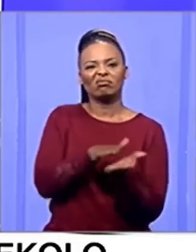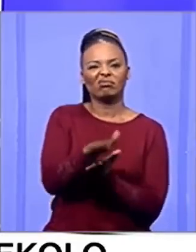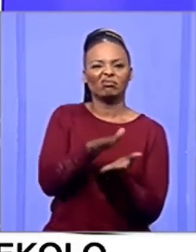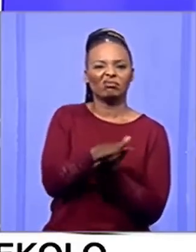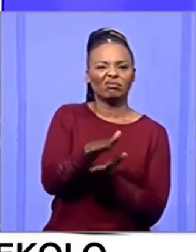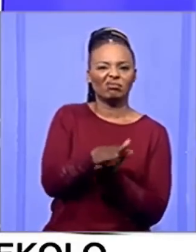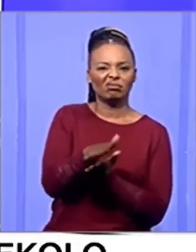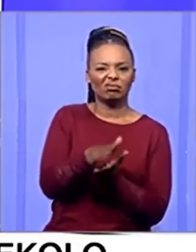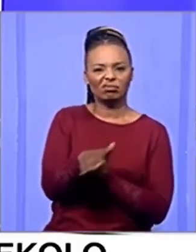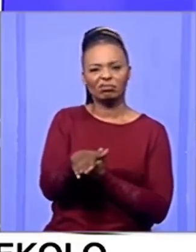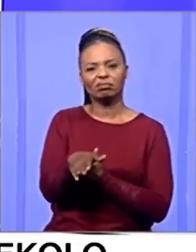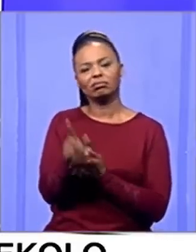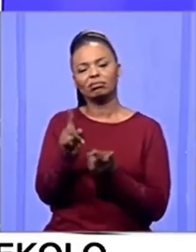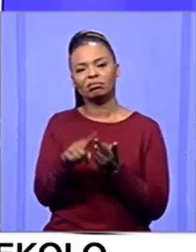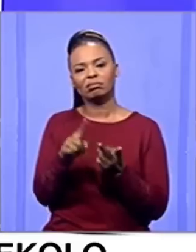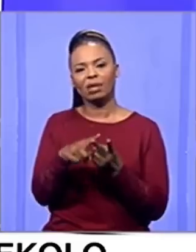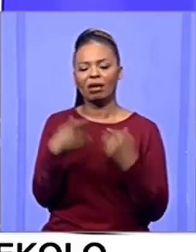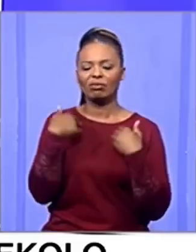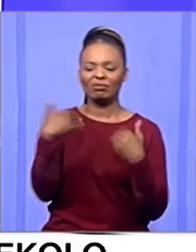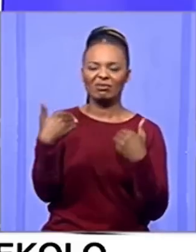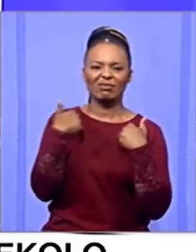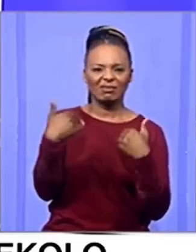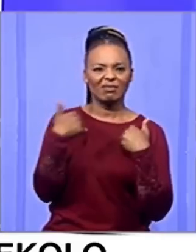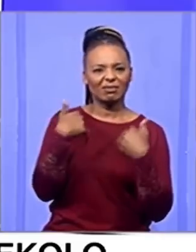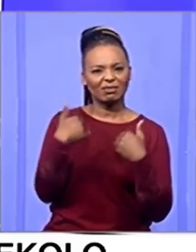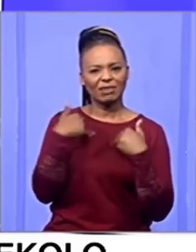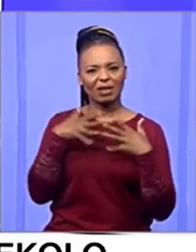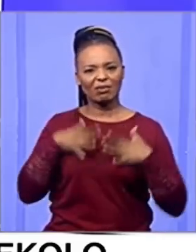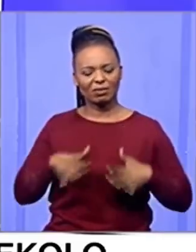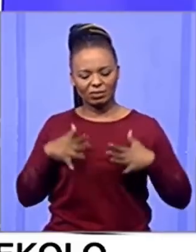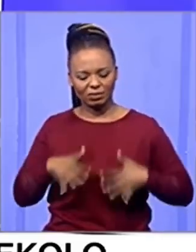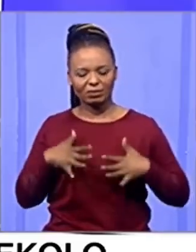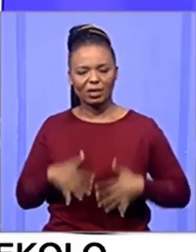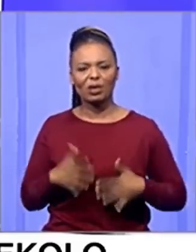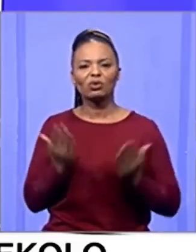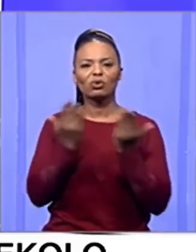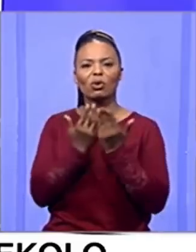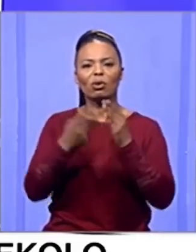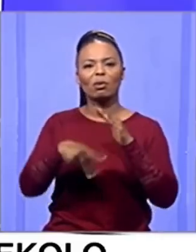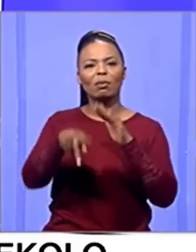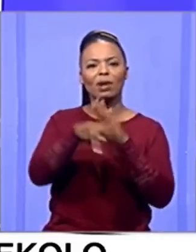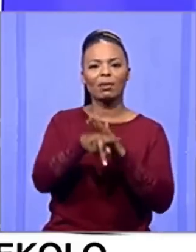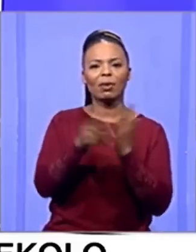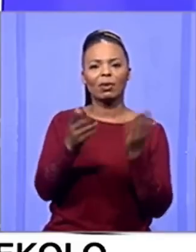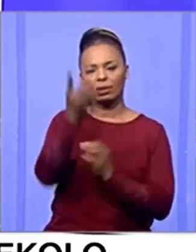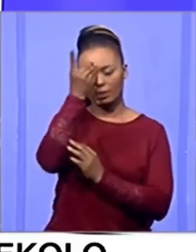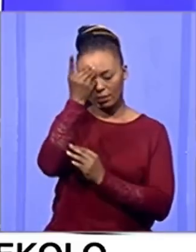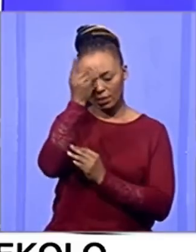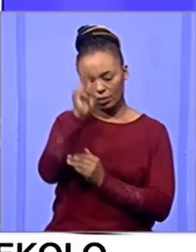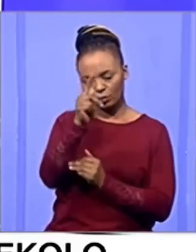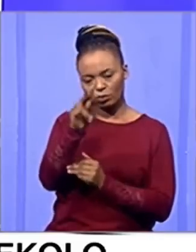tse kenyeletsang tsa ho ikwetlisa sekolong sa primary sa Sesotho Sentuzuma, Durban.